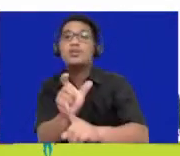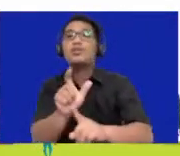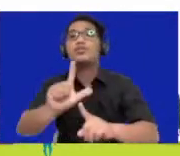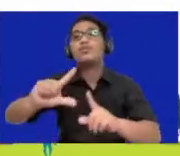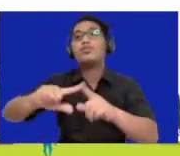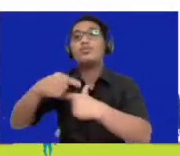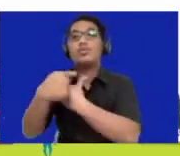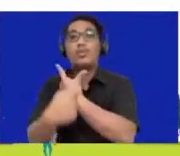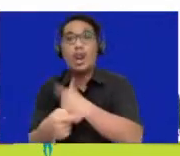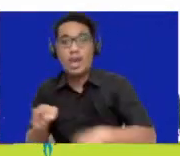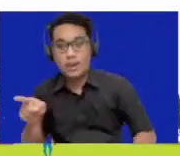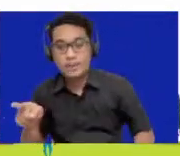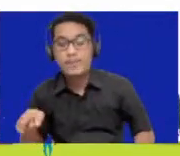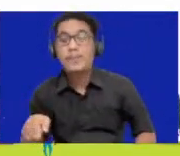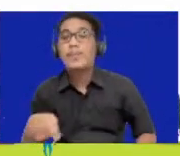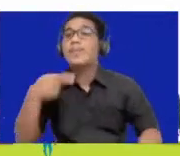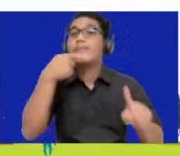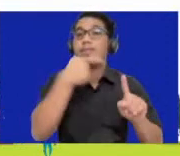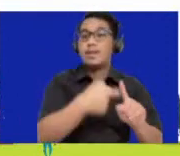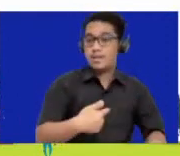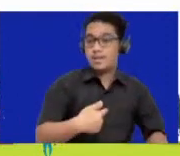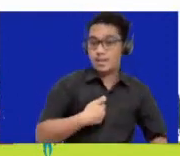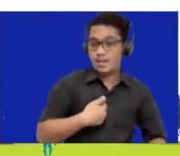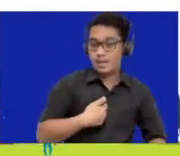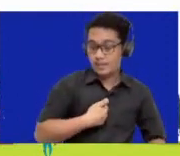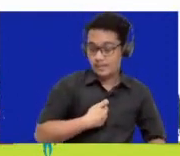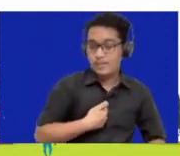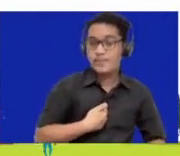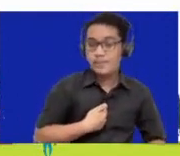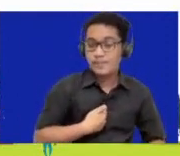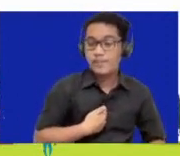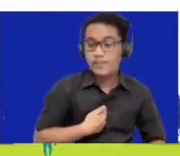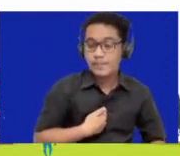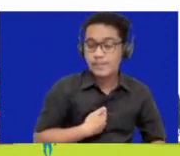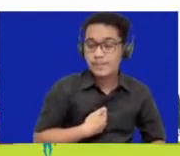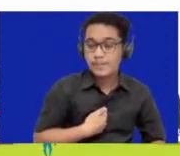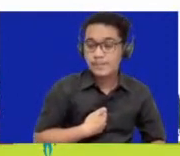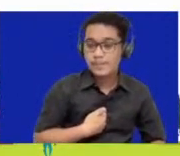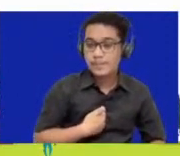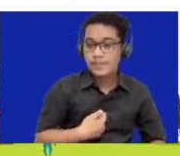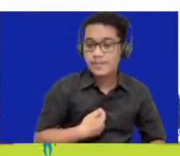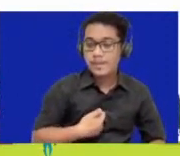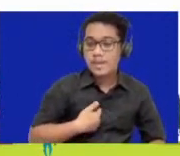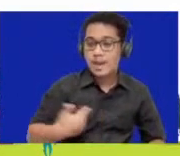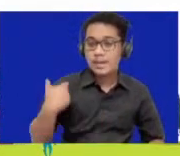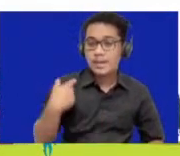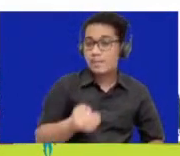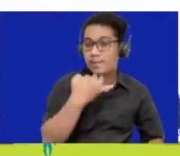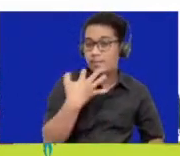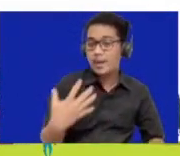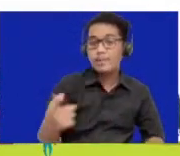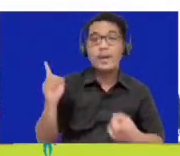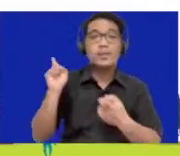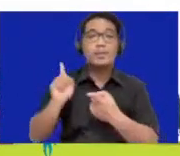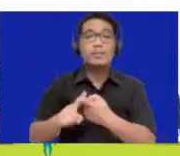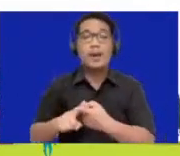also coming with a number of my WFP colleagues, but they will introduce themselves when they are speaking.